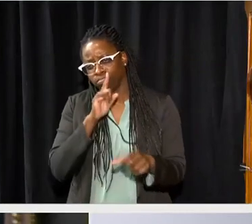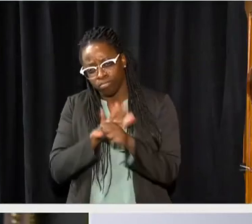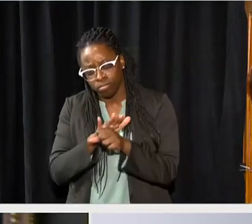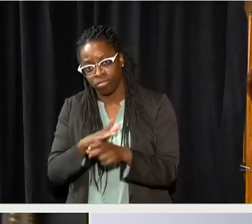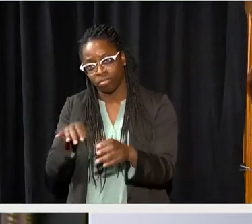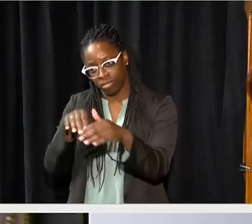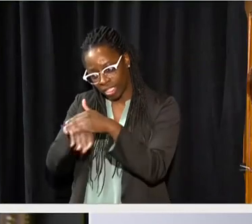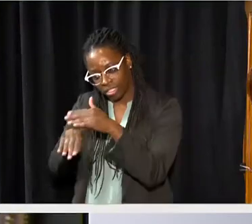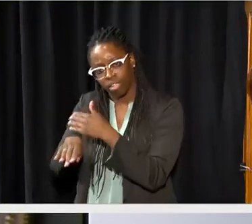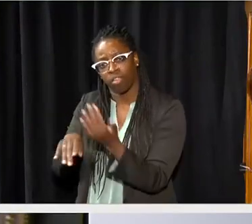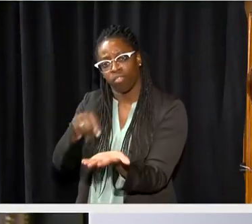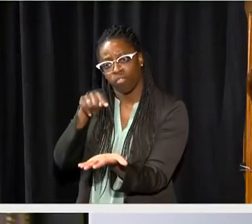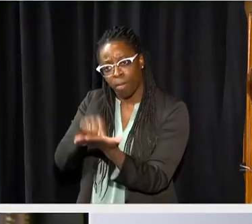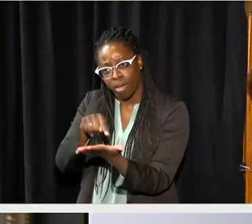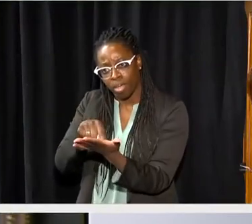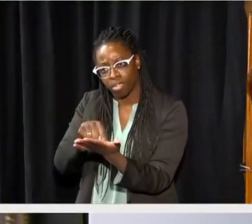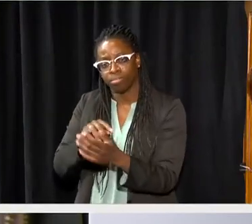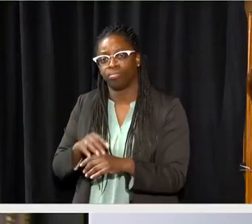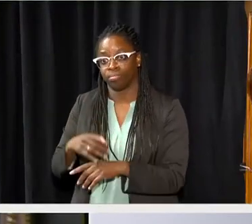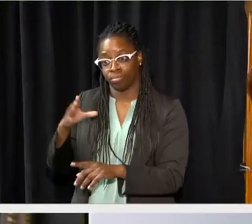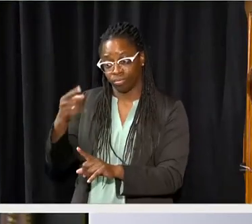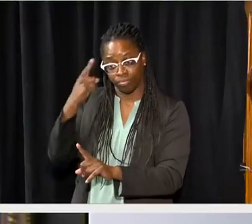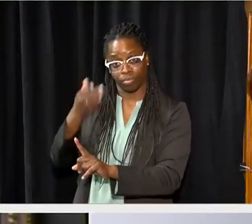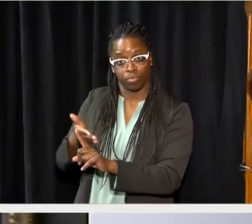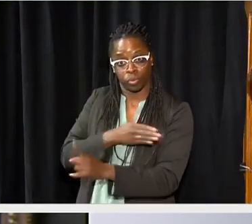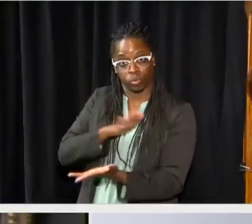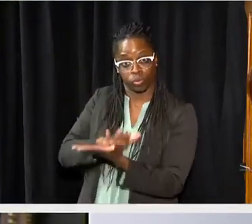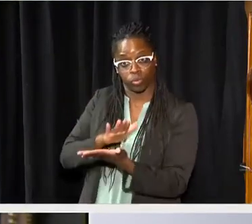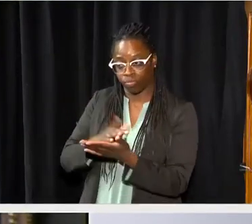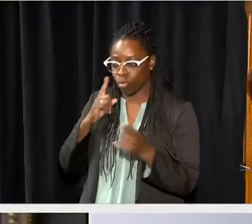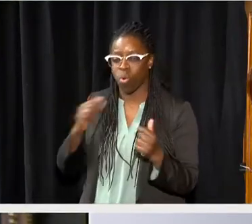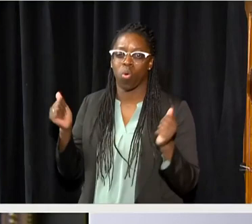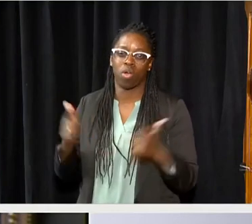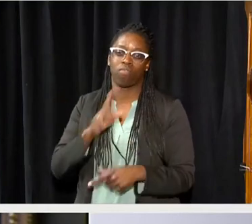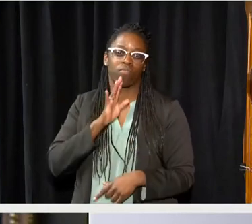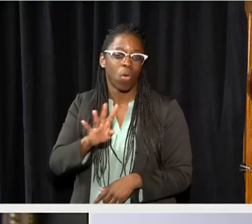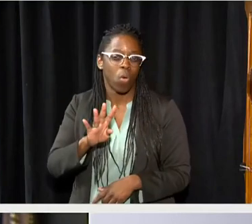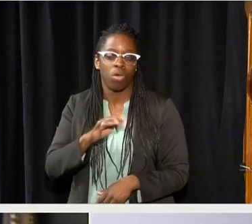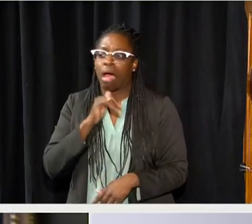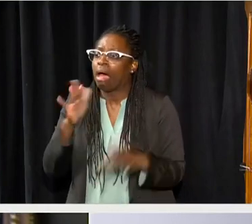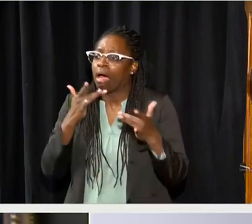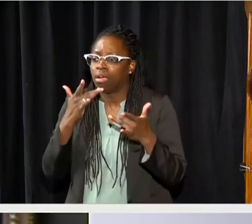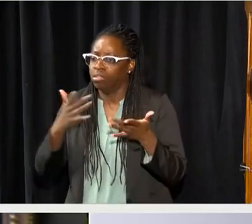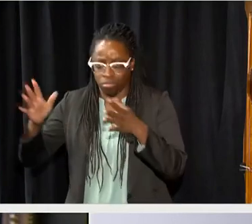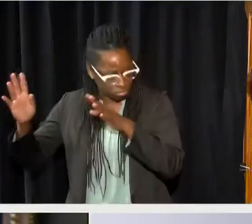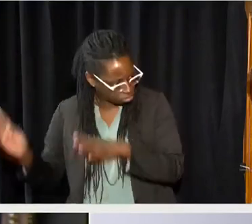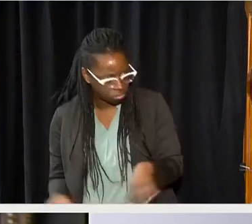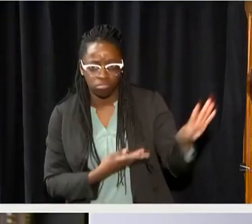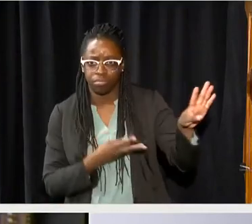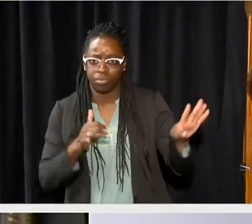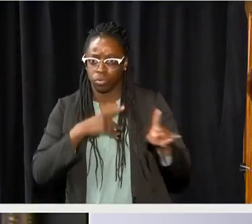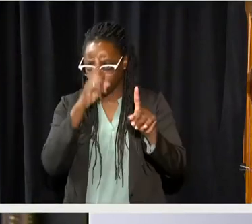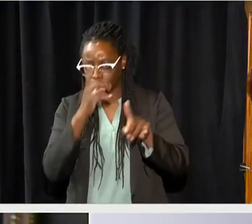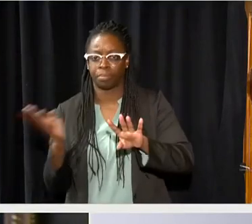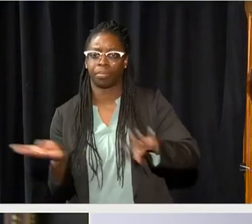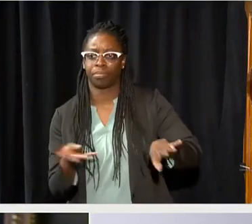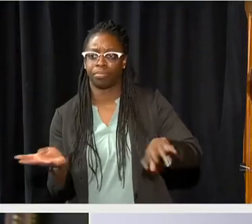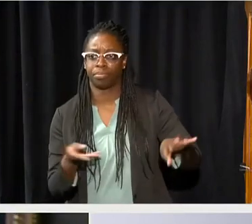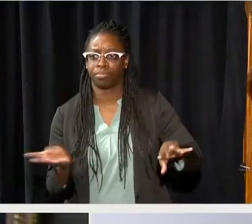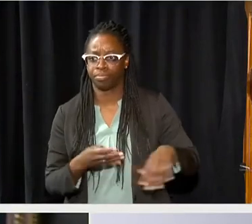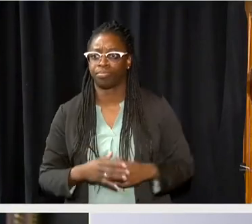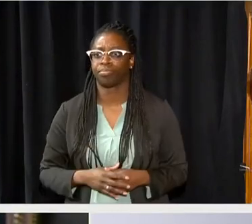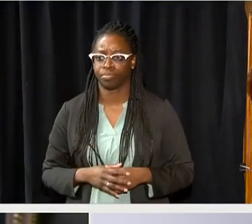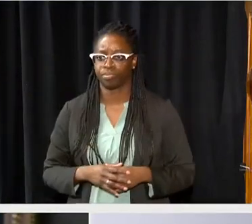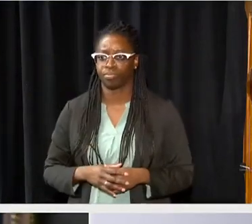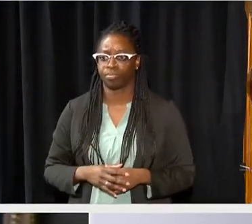high-quality, affordable preschool for every four-year-old in all 26 of our gateway cities. That means a seat